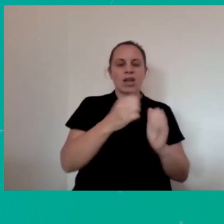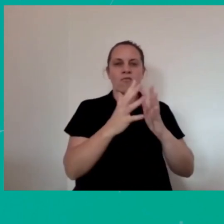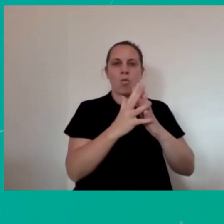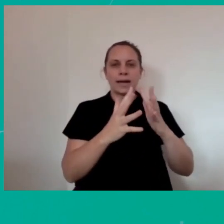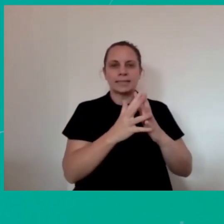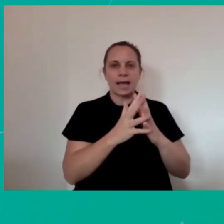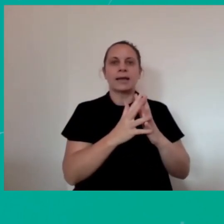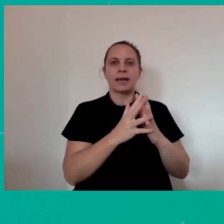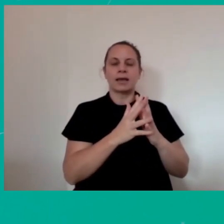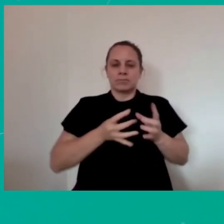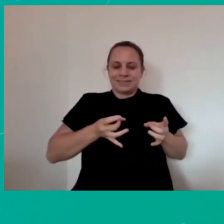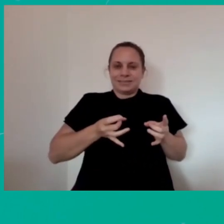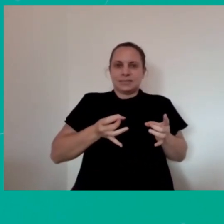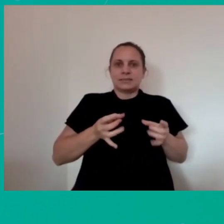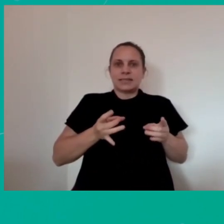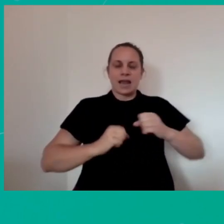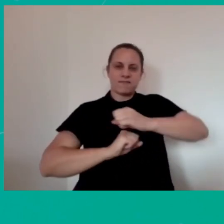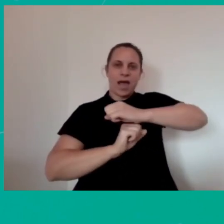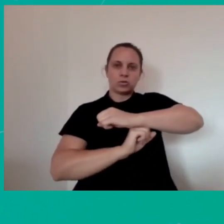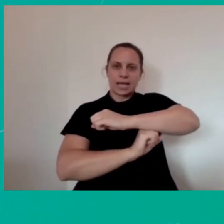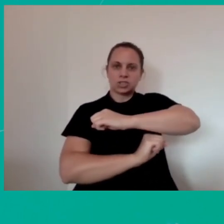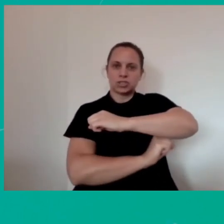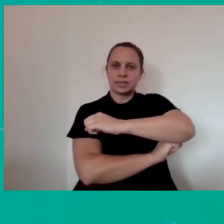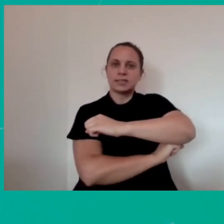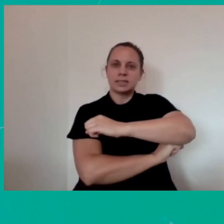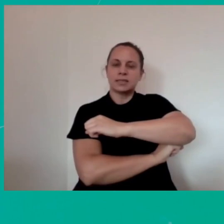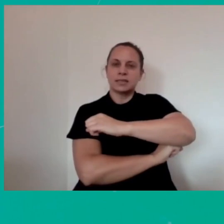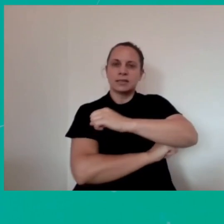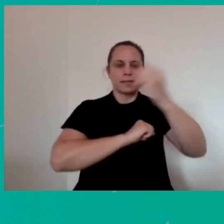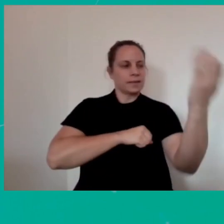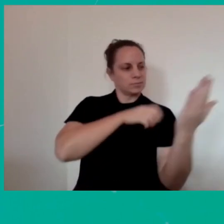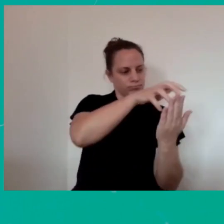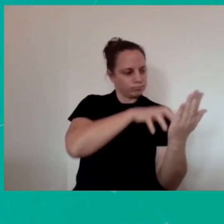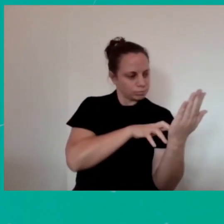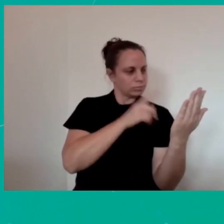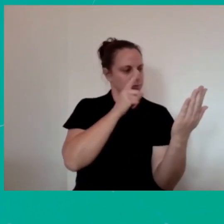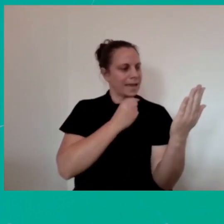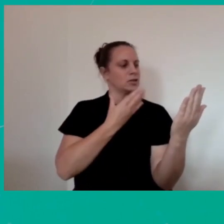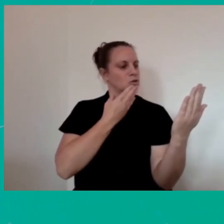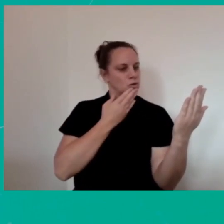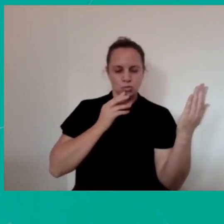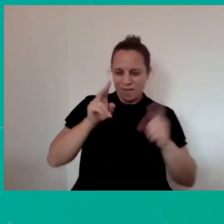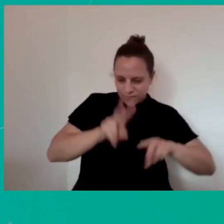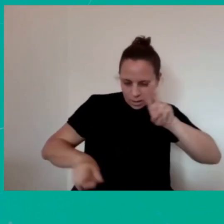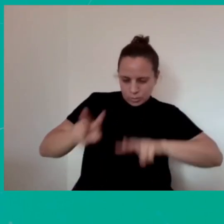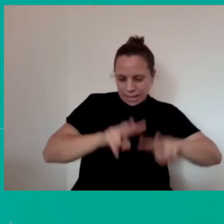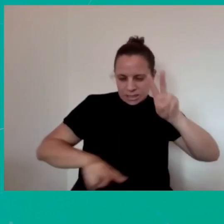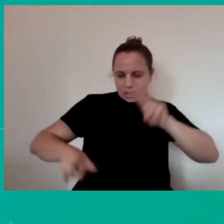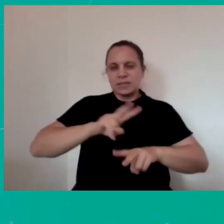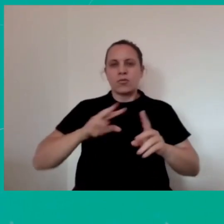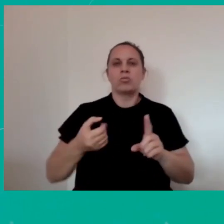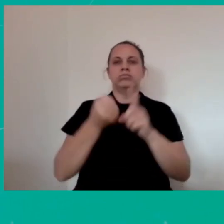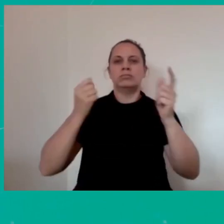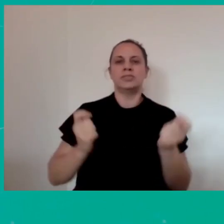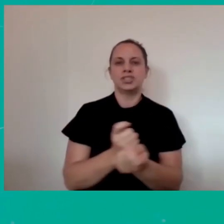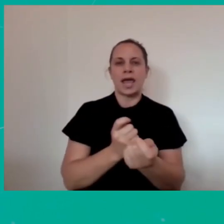as the starting block, as the foundation, as the evaluation tool almost as we move forward to create change.